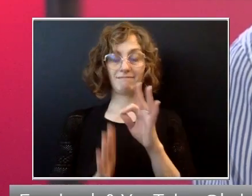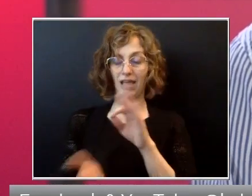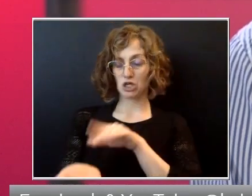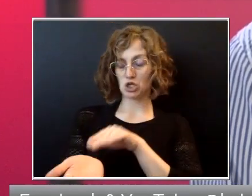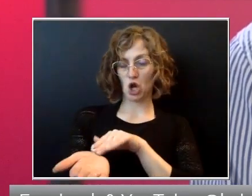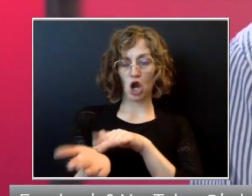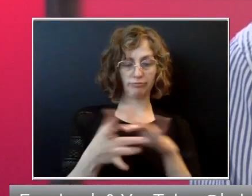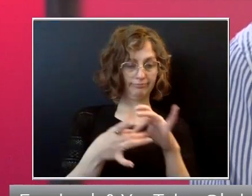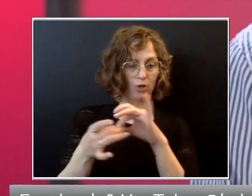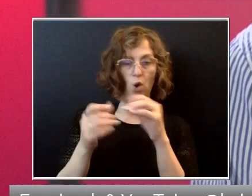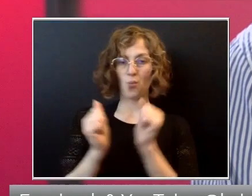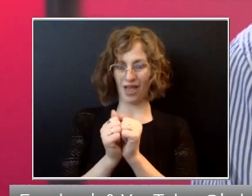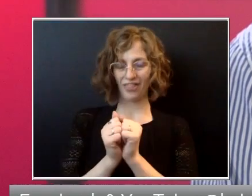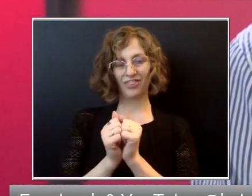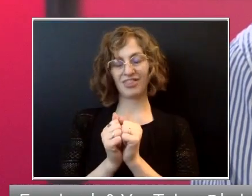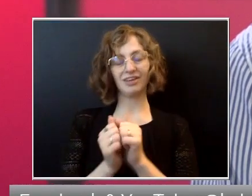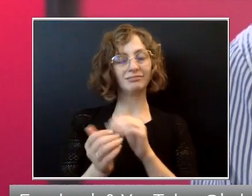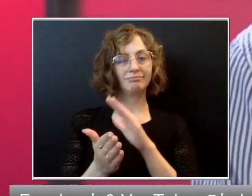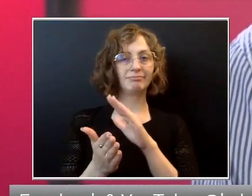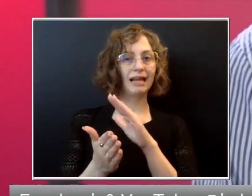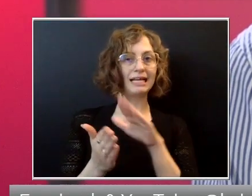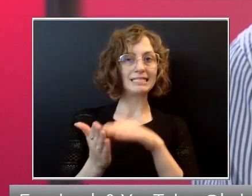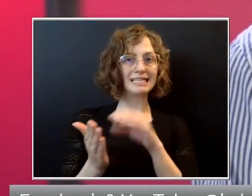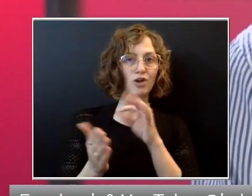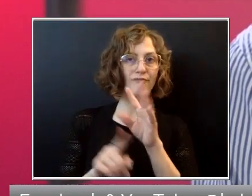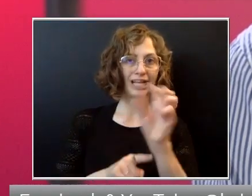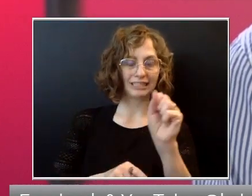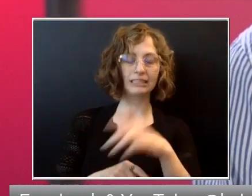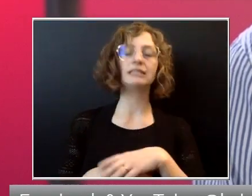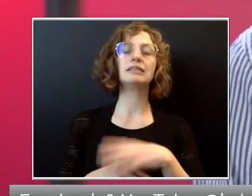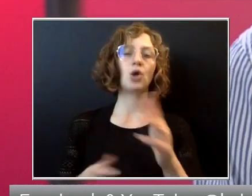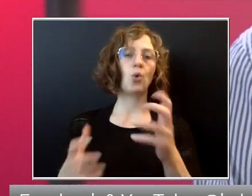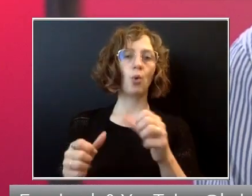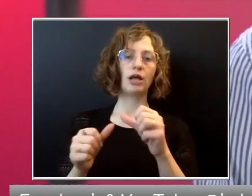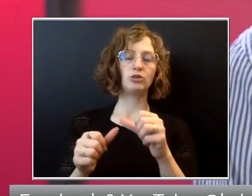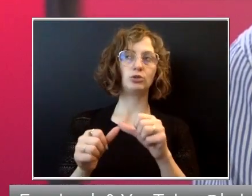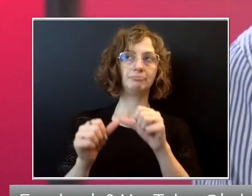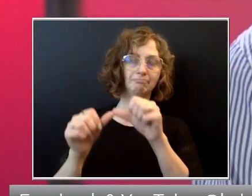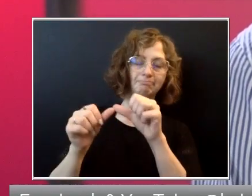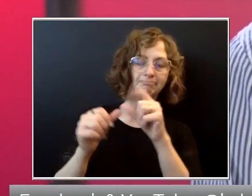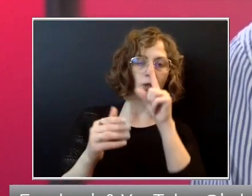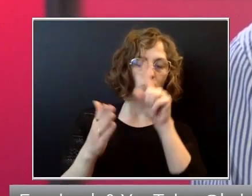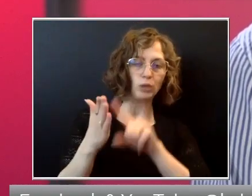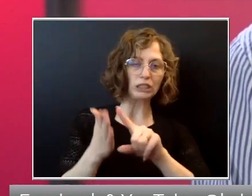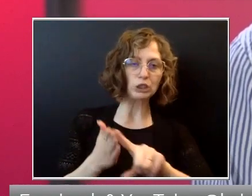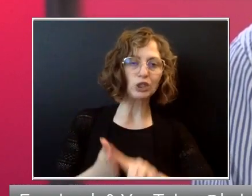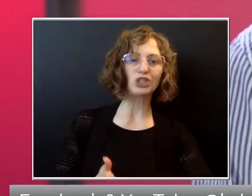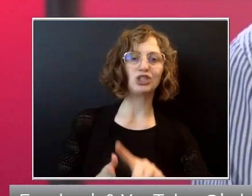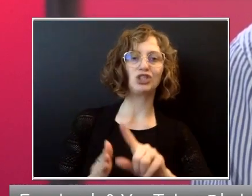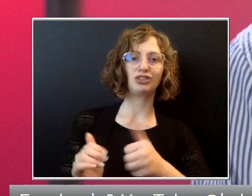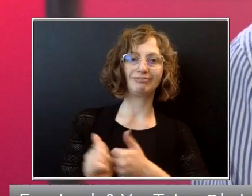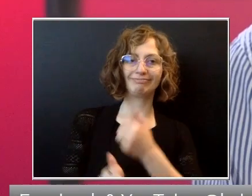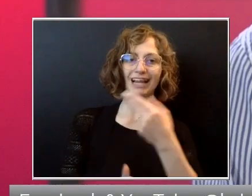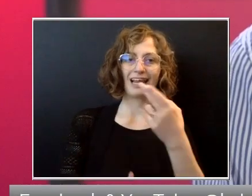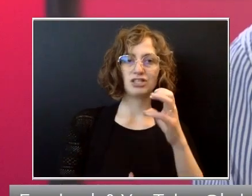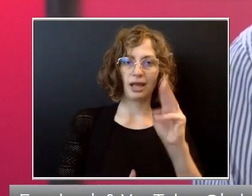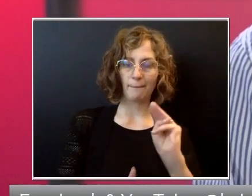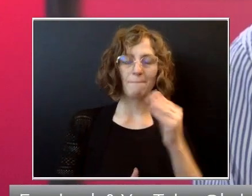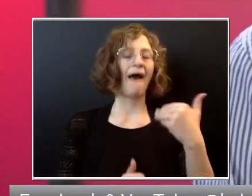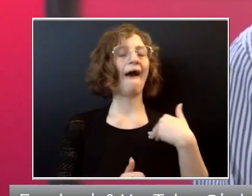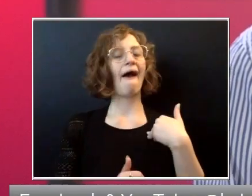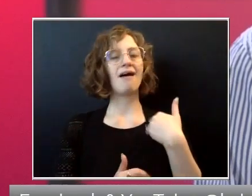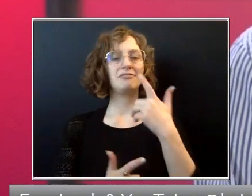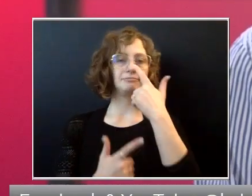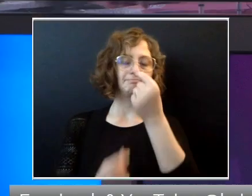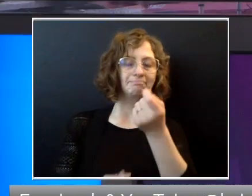and that is interested in advancing research of HCM and has an interest in knowledge regarding